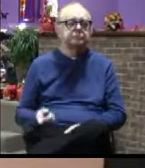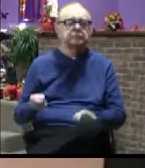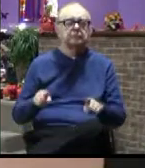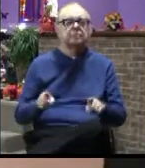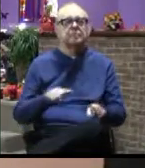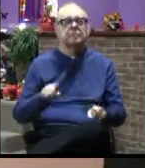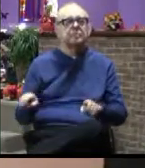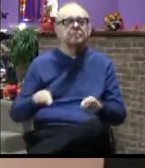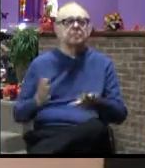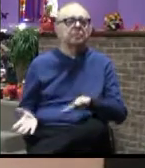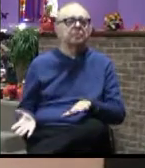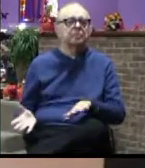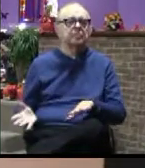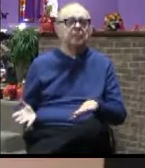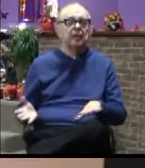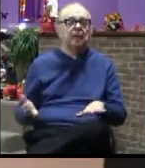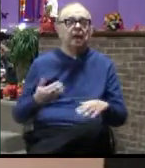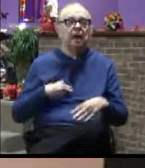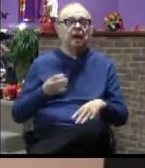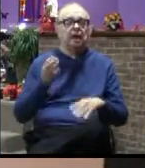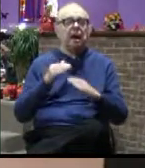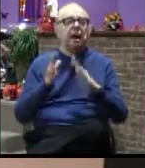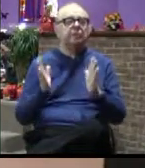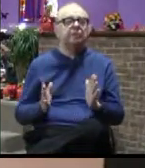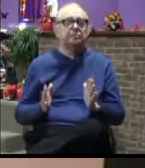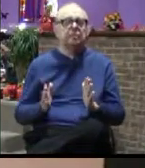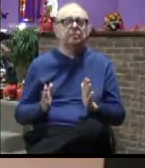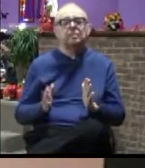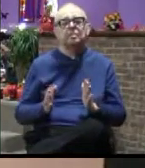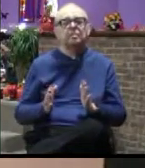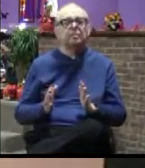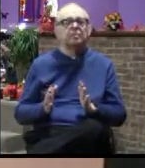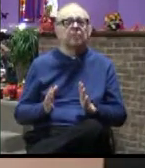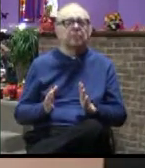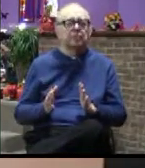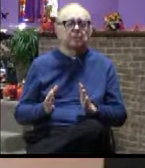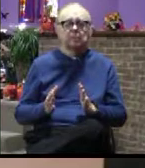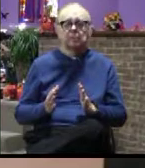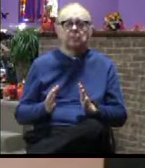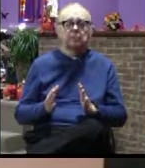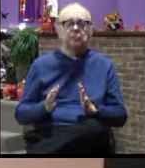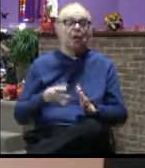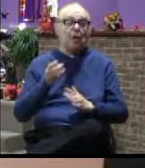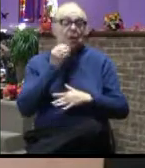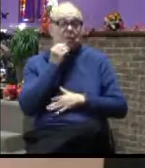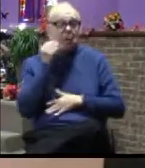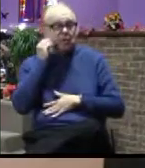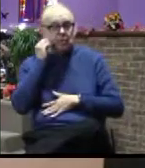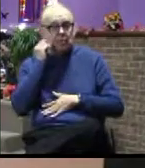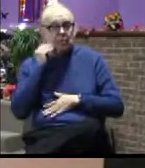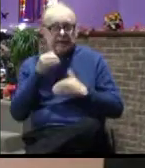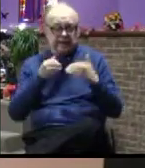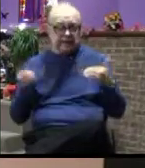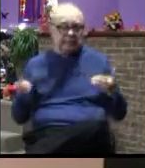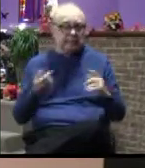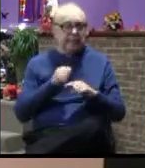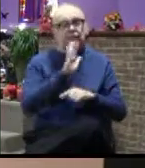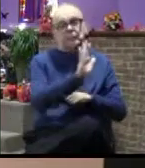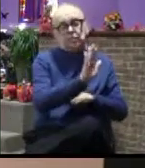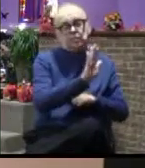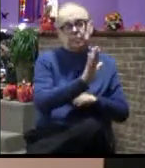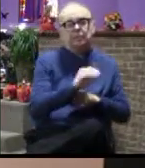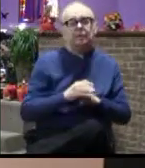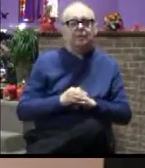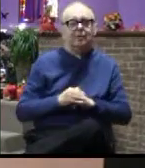And when they died, maybe they had a house or a home that was separate from yours.